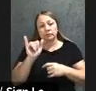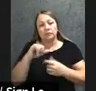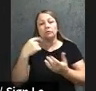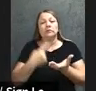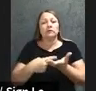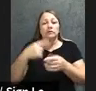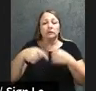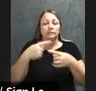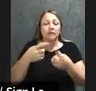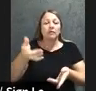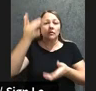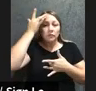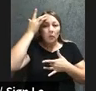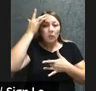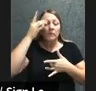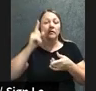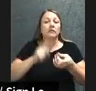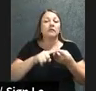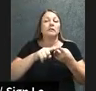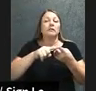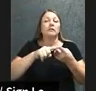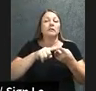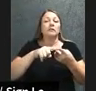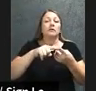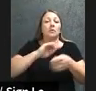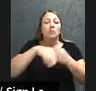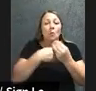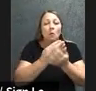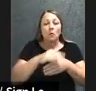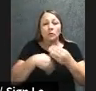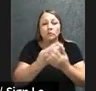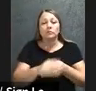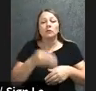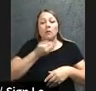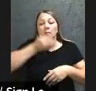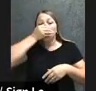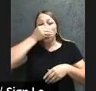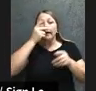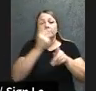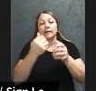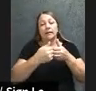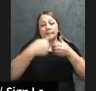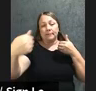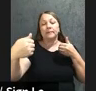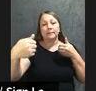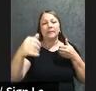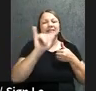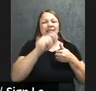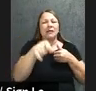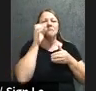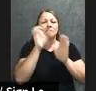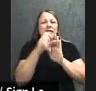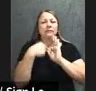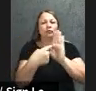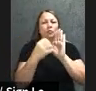vaccine, about washing your hands, getting a test, wearing a mask, and keeping a safe distance. And I'll show you, here's just an example.